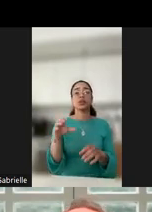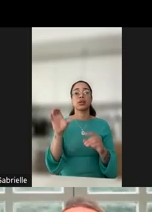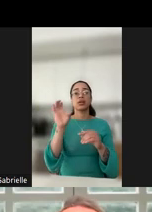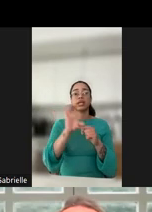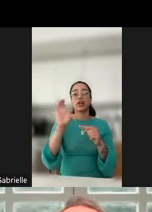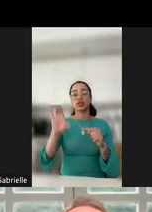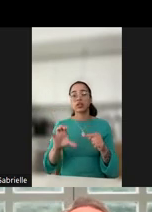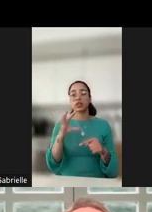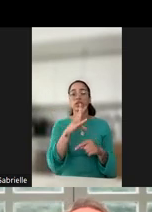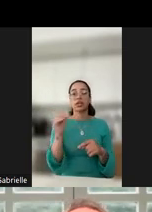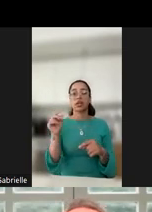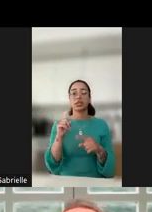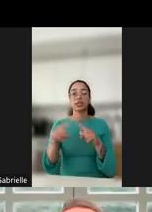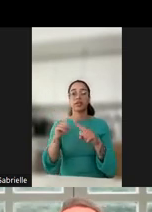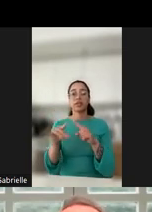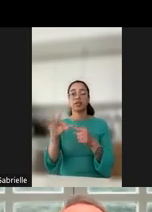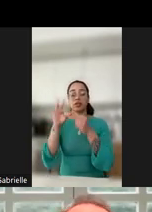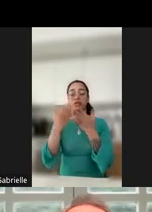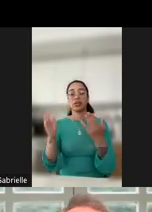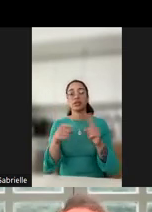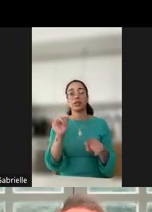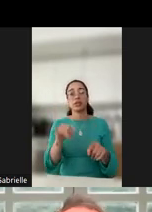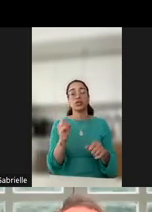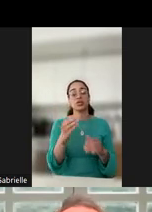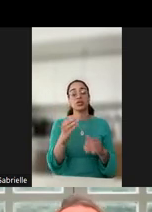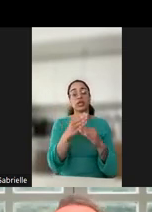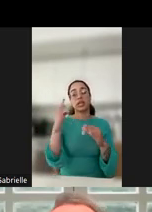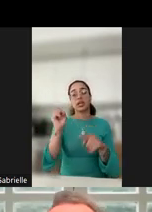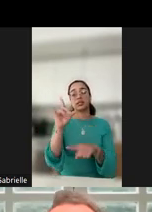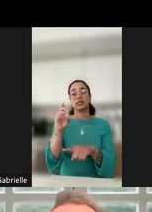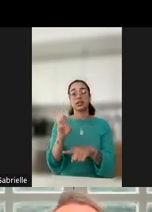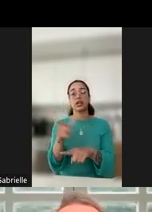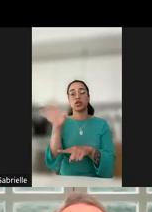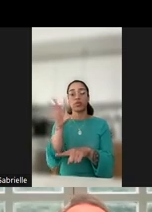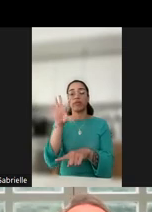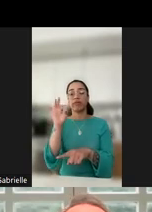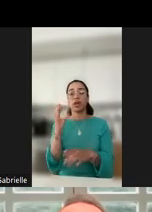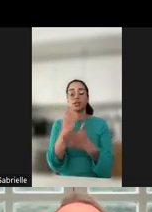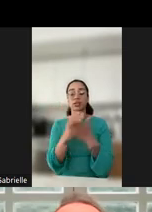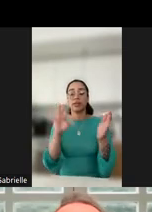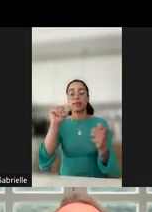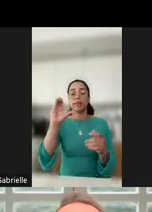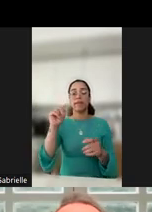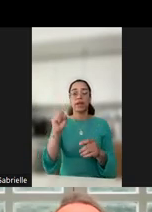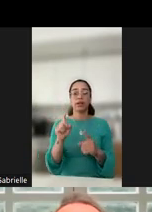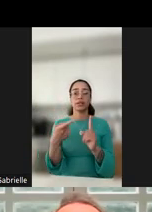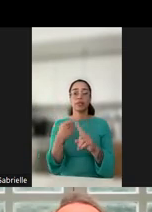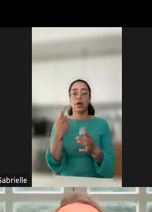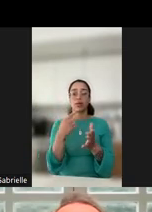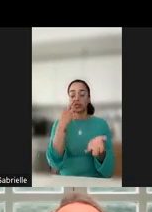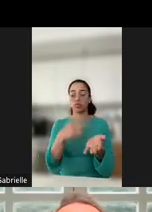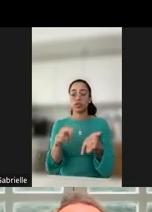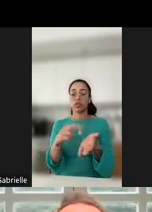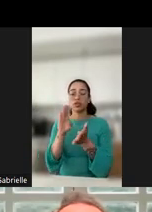few slides, I'm going to walk you through some of the findings from the Pew Research Center. Next slide, please.